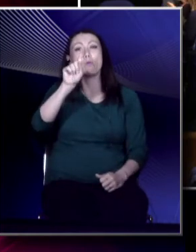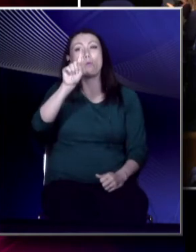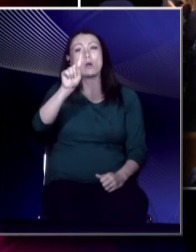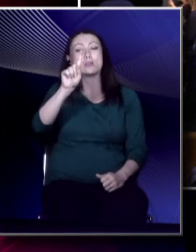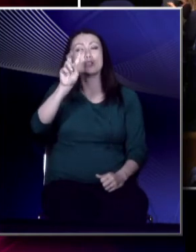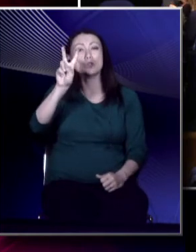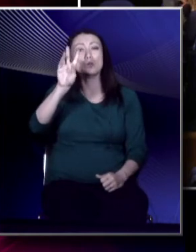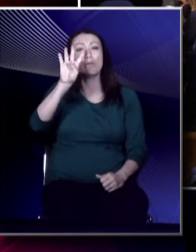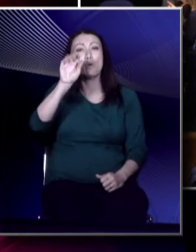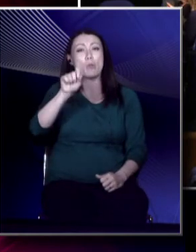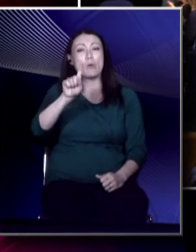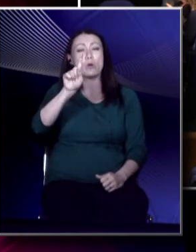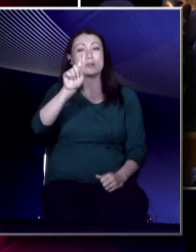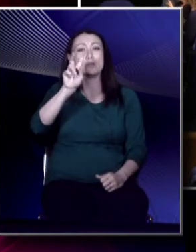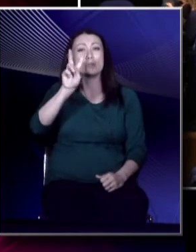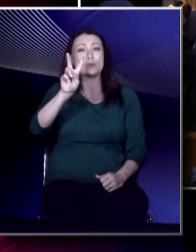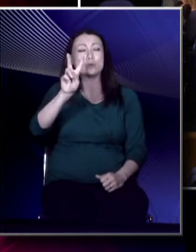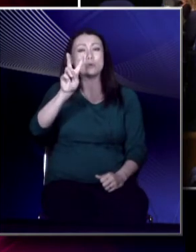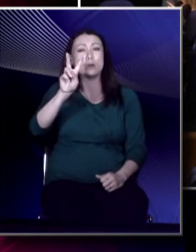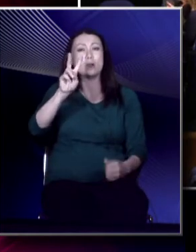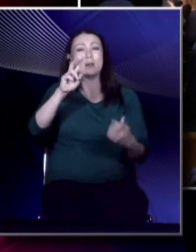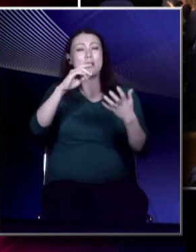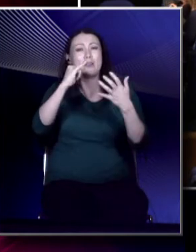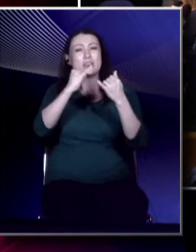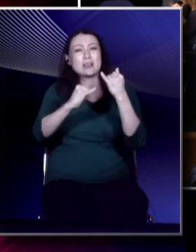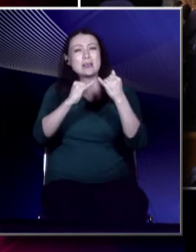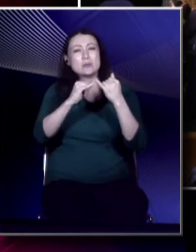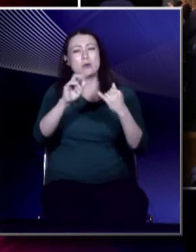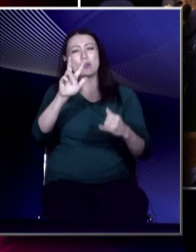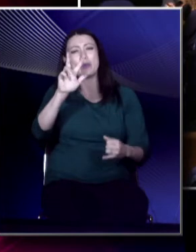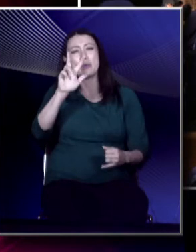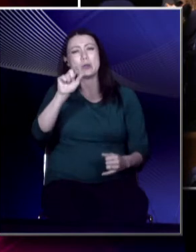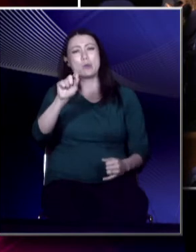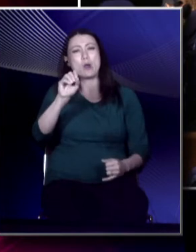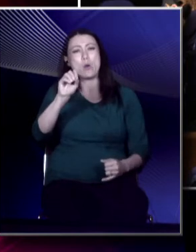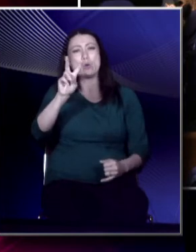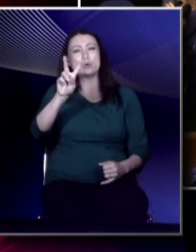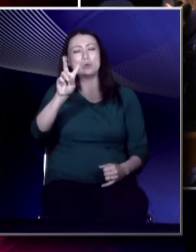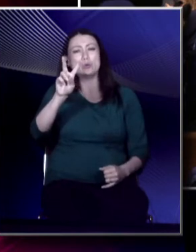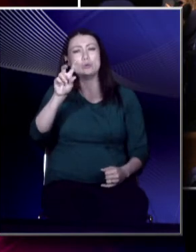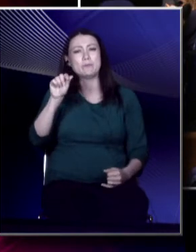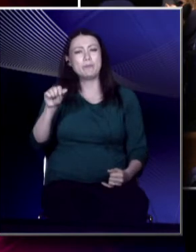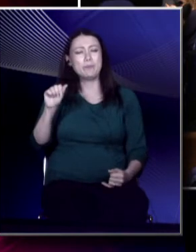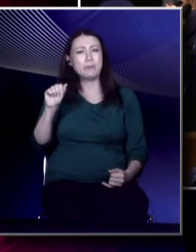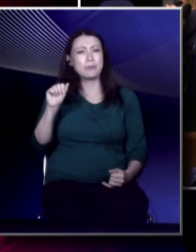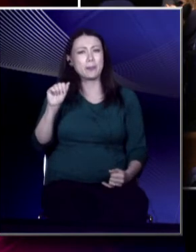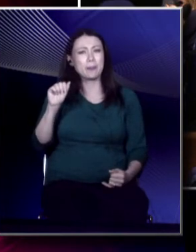and there's the last one, which is 3.02, which was Aaron Green.